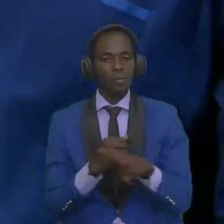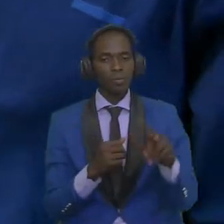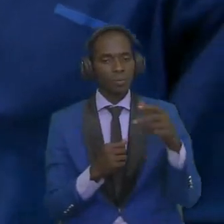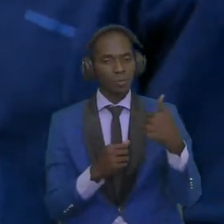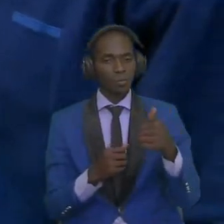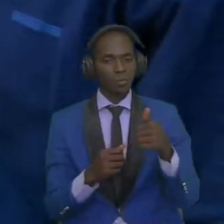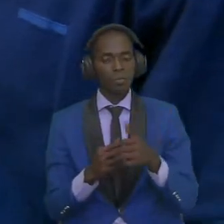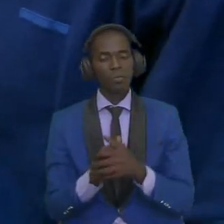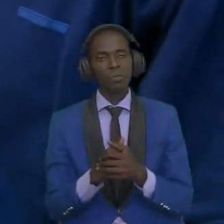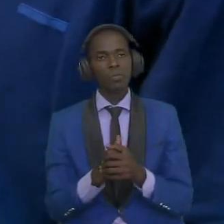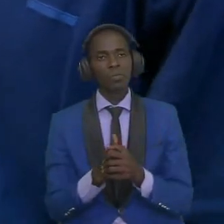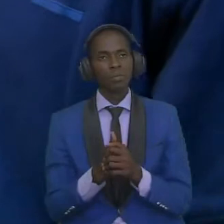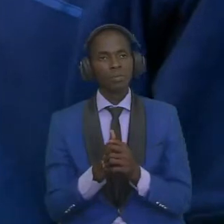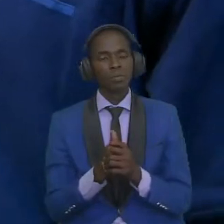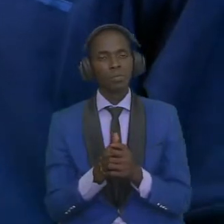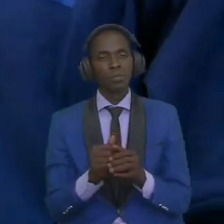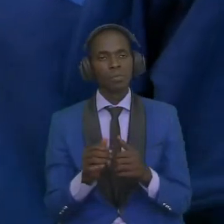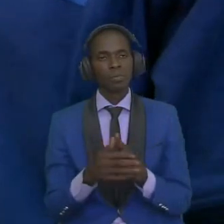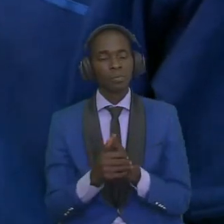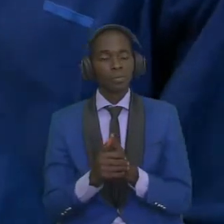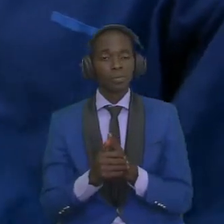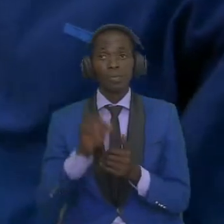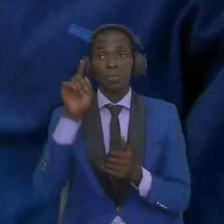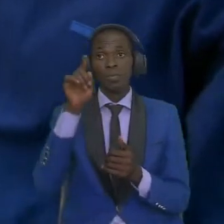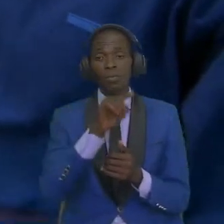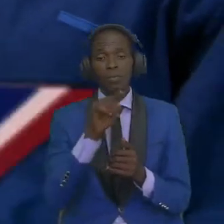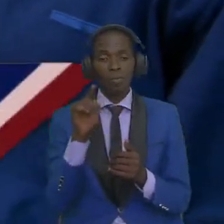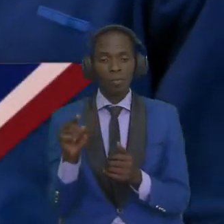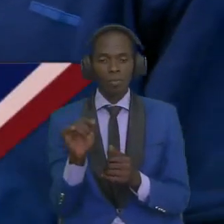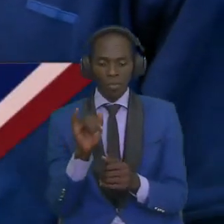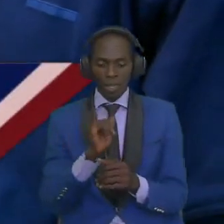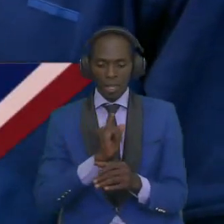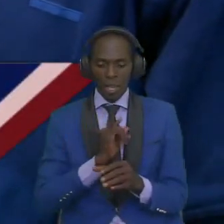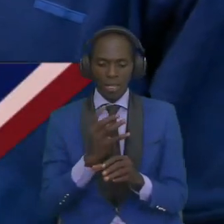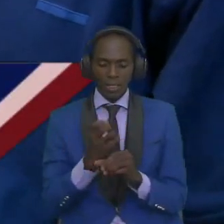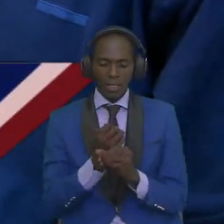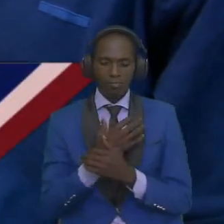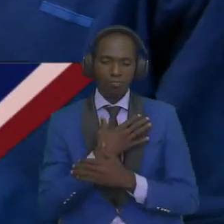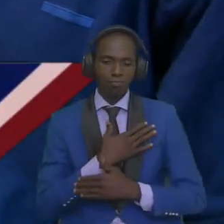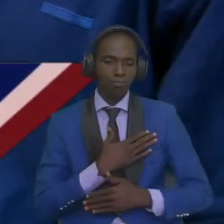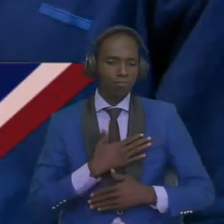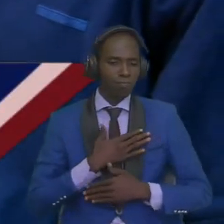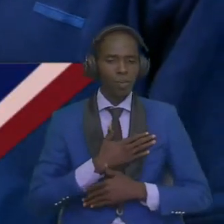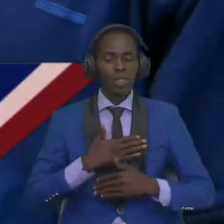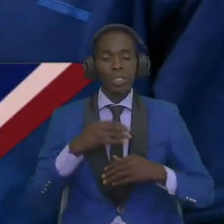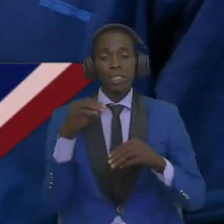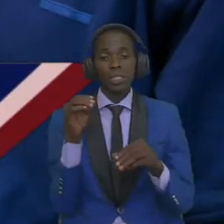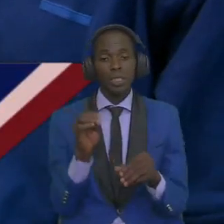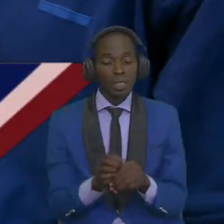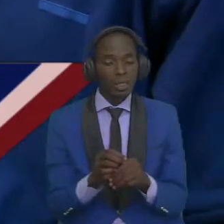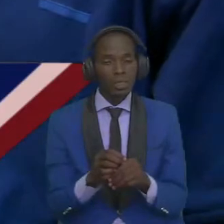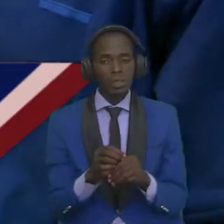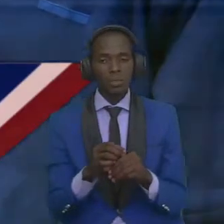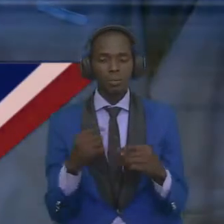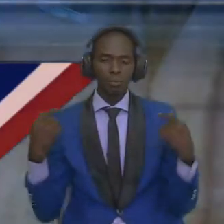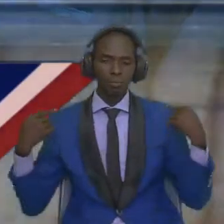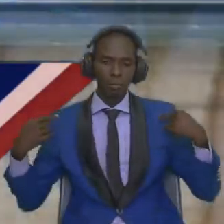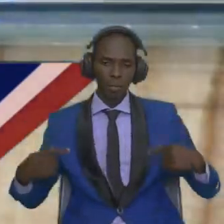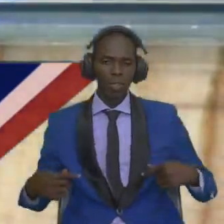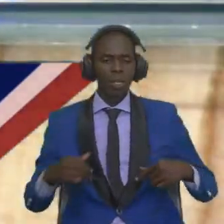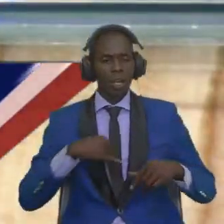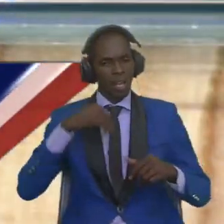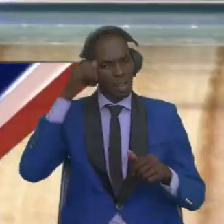10. In verse 10, therefore, I take pleasure in infirmities. I remember the words